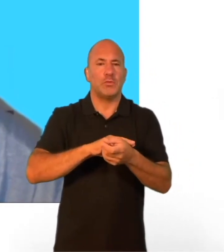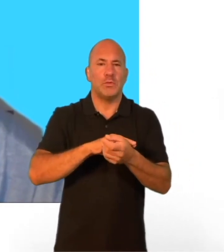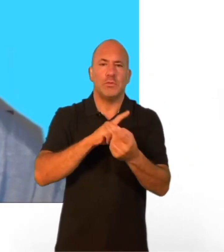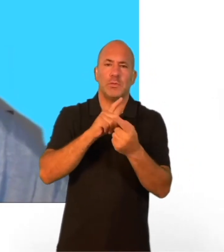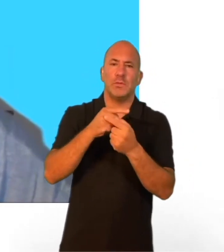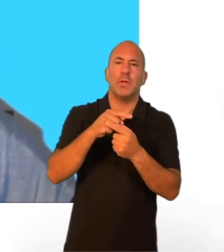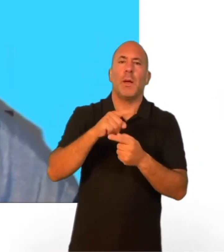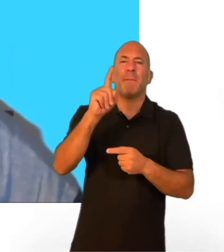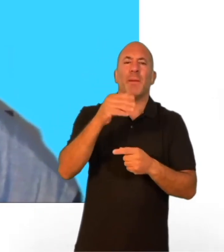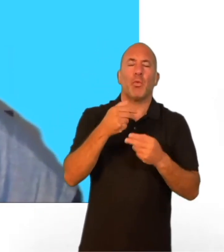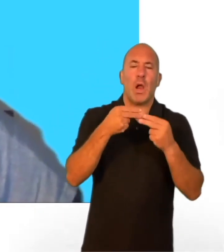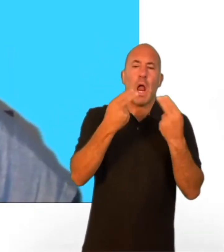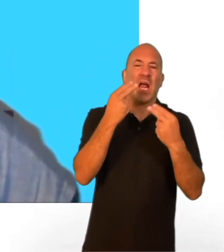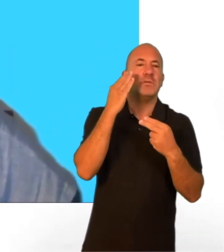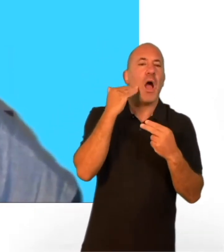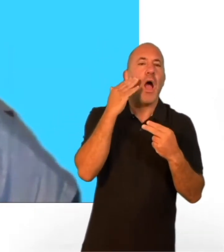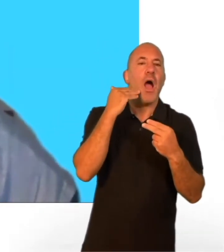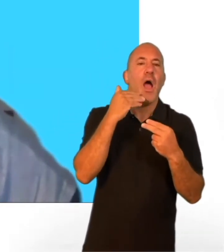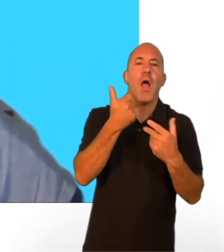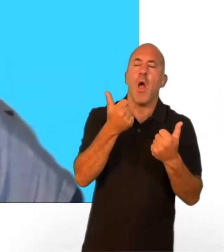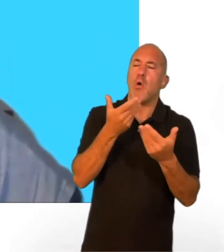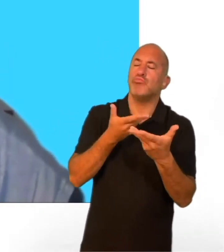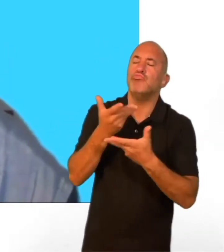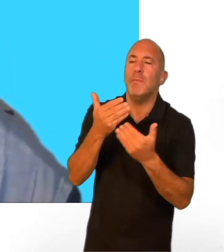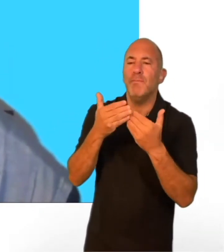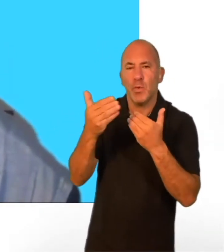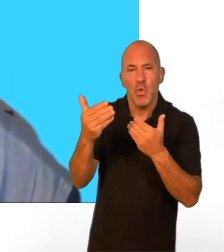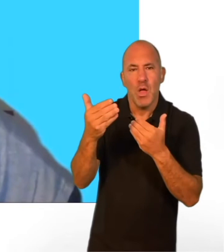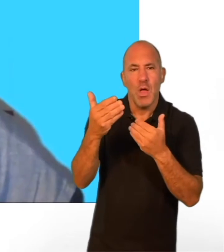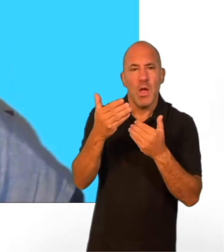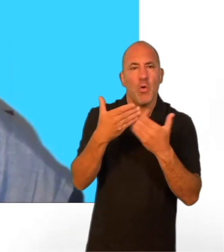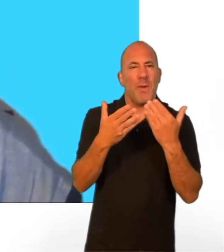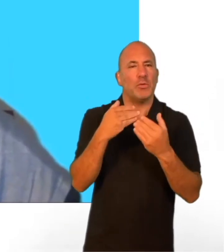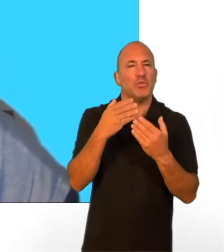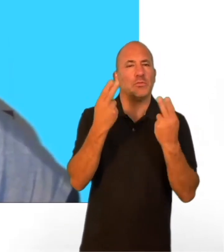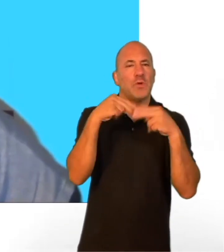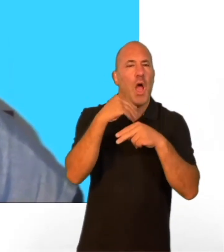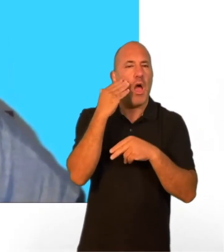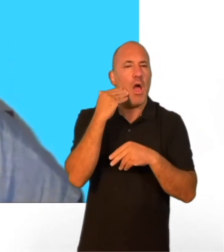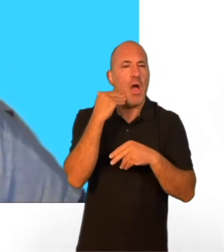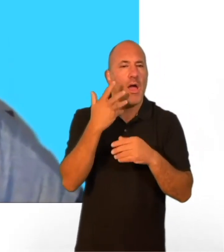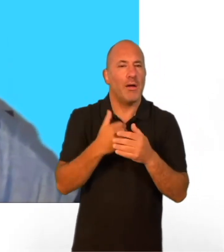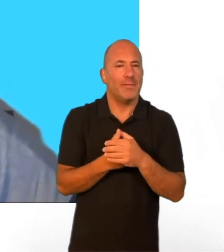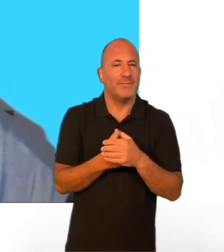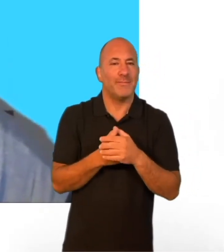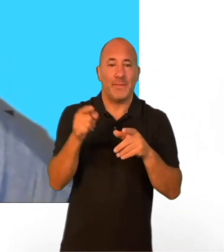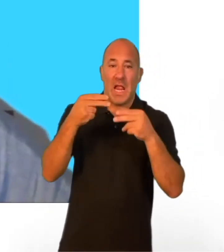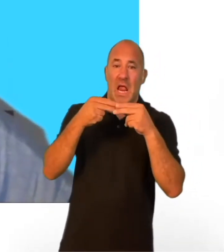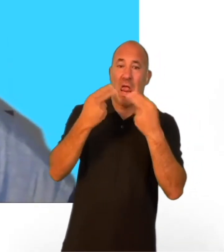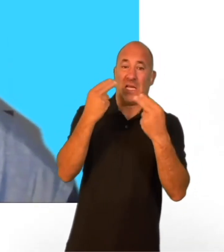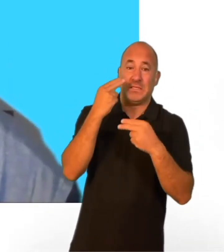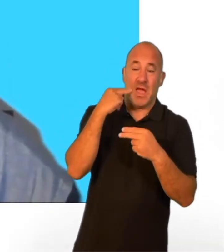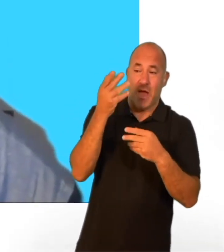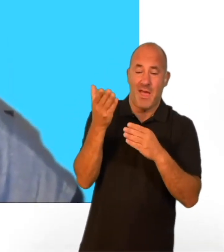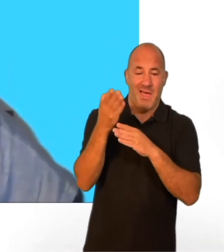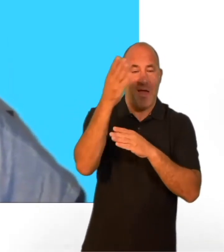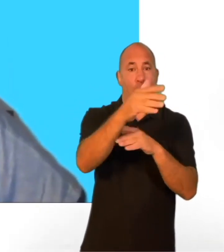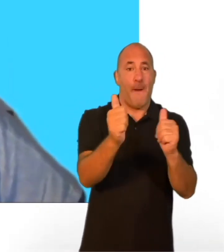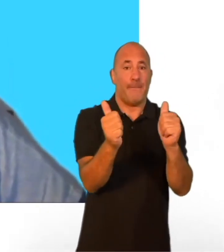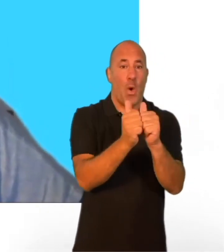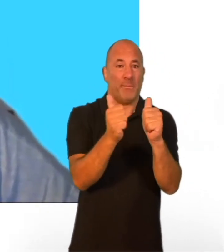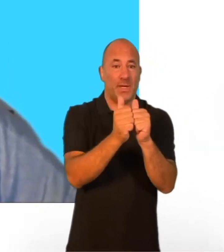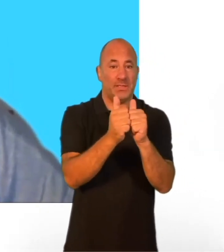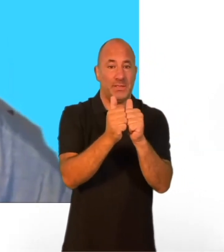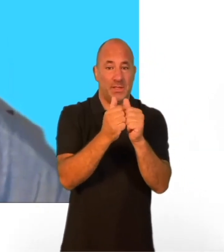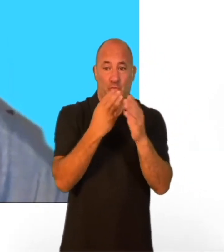receptive to people with lighter skin, right? And having someone who's more light-skinned coming to an appointment with you, or